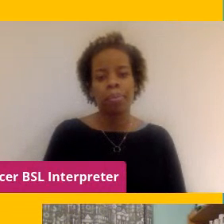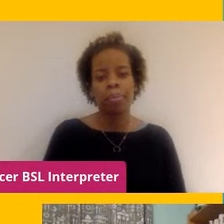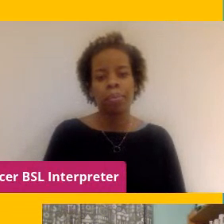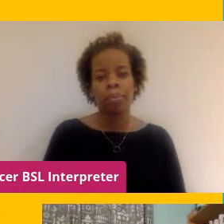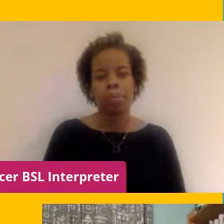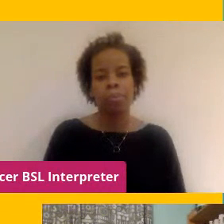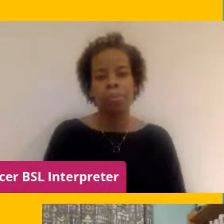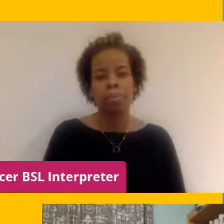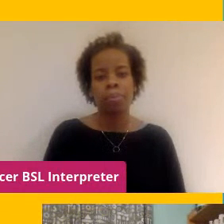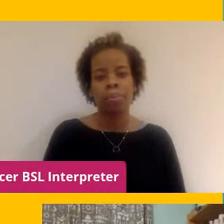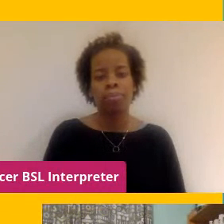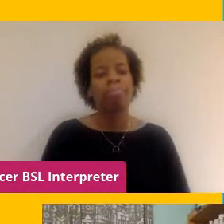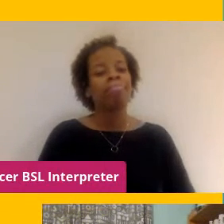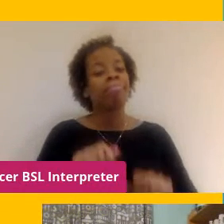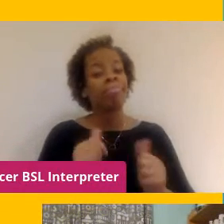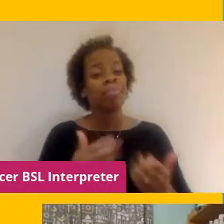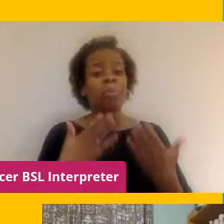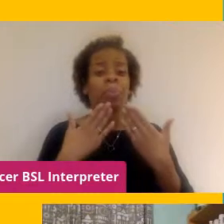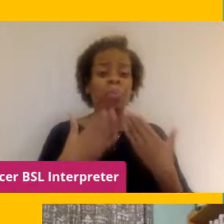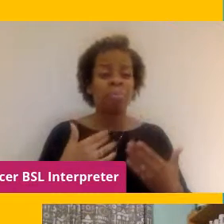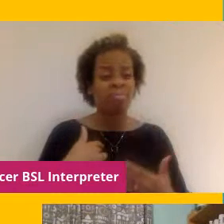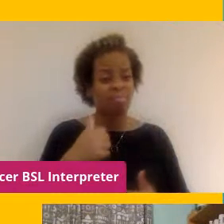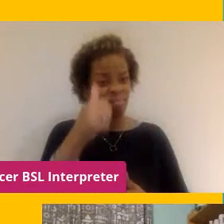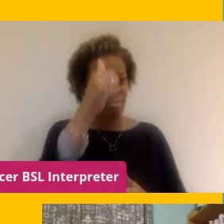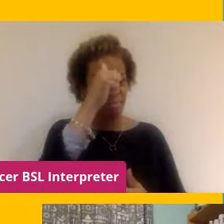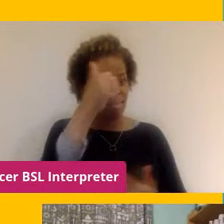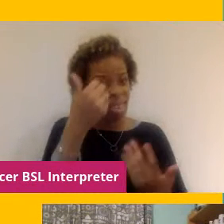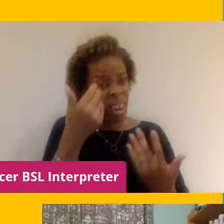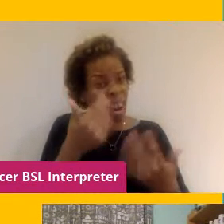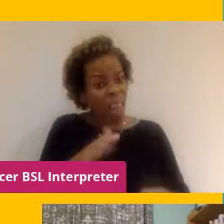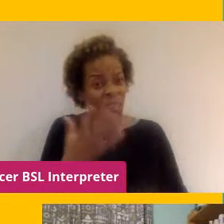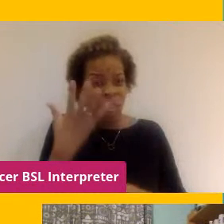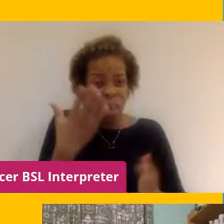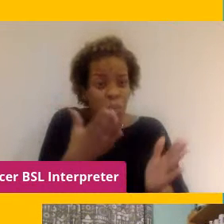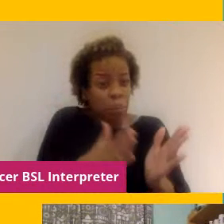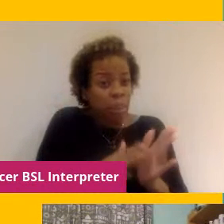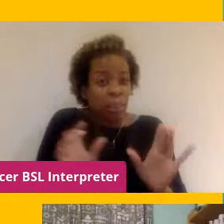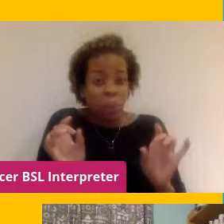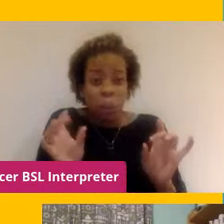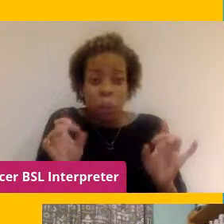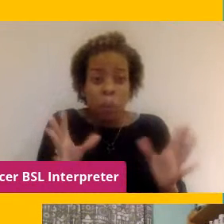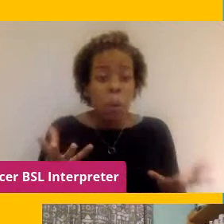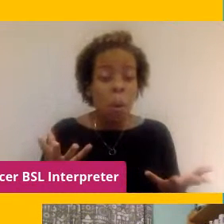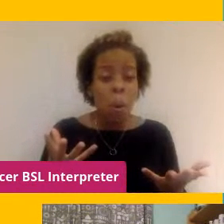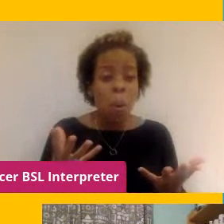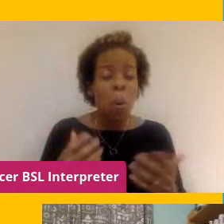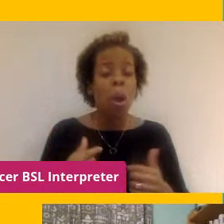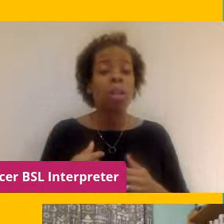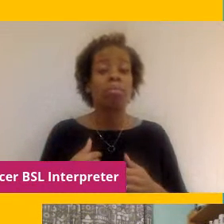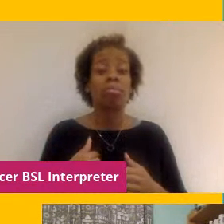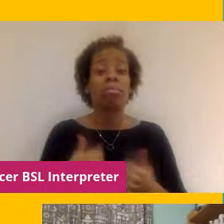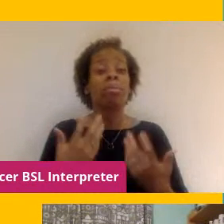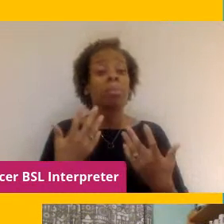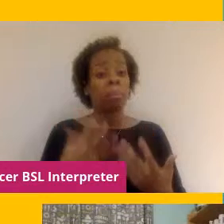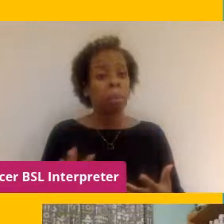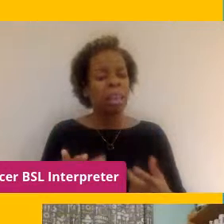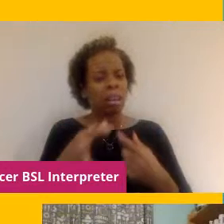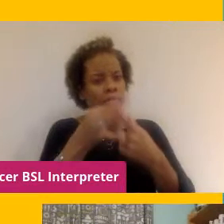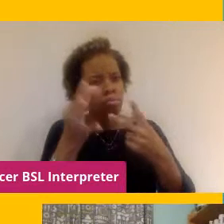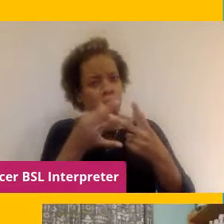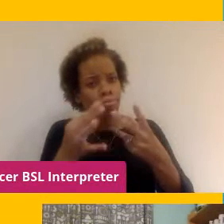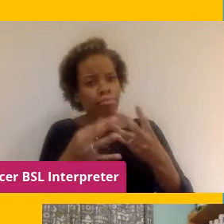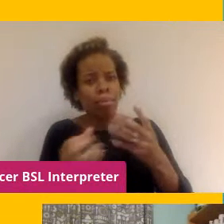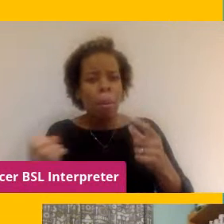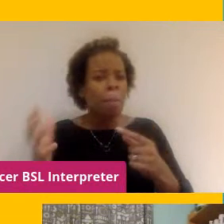That's great. Thank you very much, Jenny. I'm conscious that we've only got another sort of 5 minutes left. We've covered the